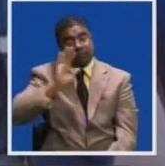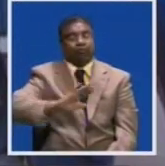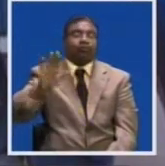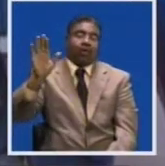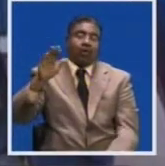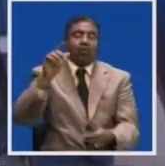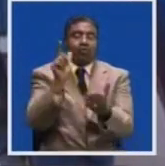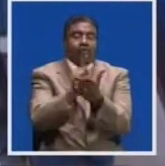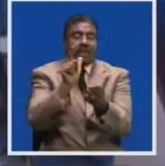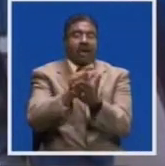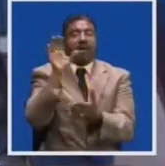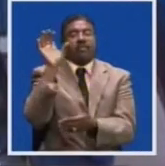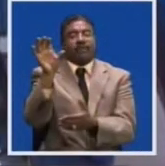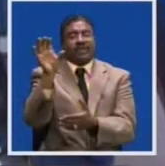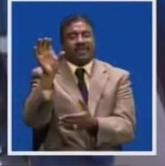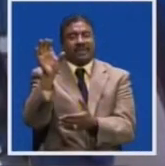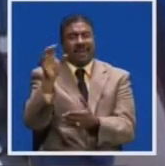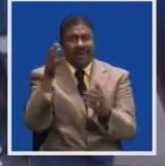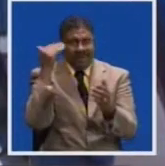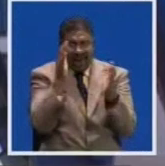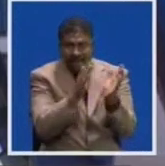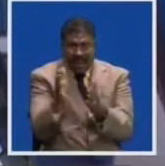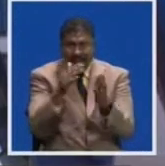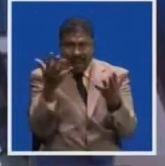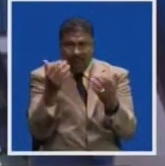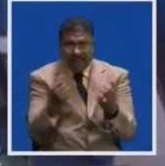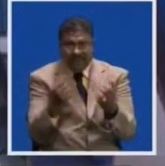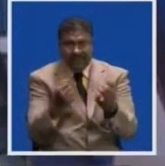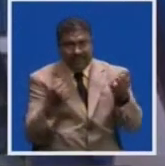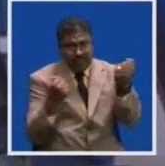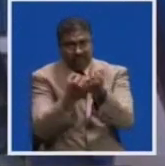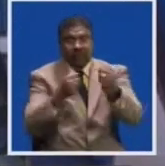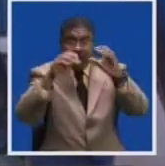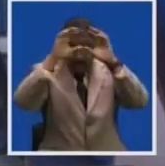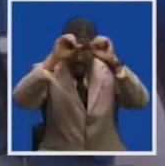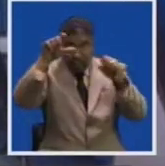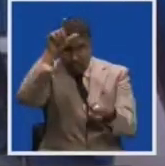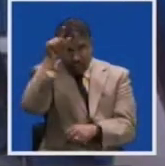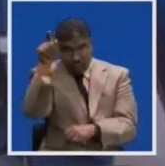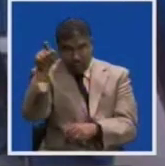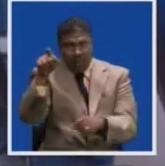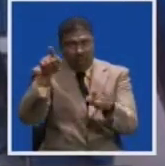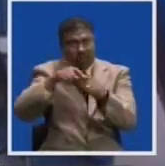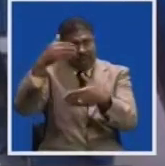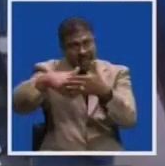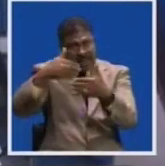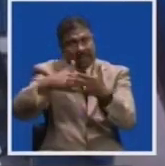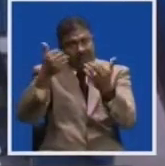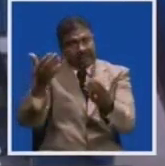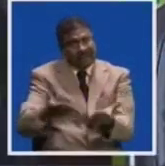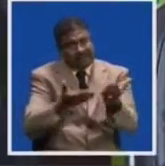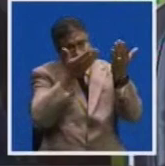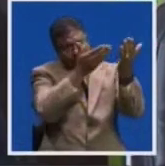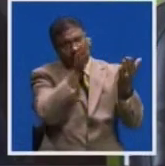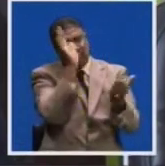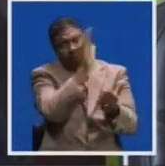this marching a solidarity march to the president and taking the petition to Kambwili's house